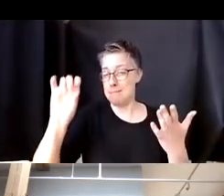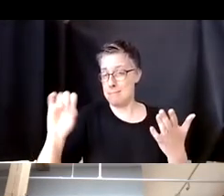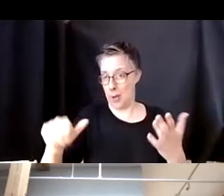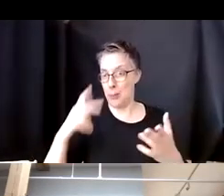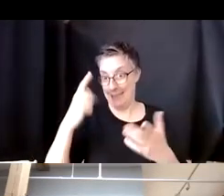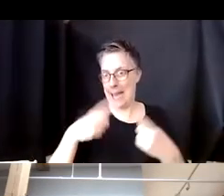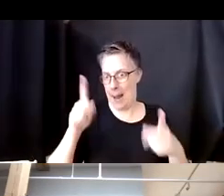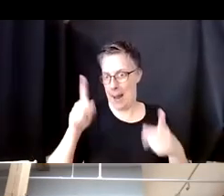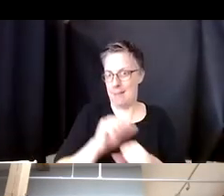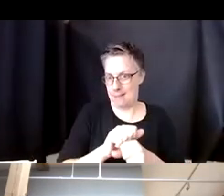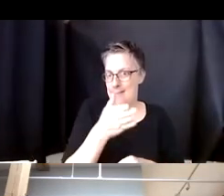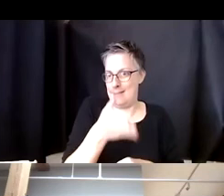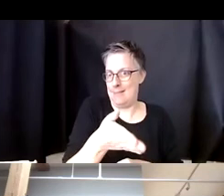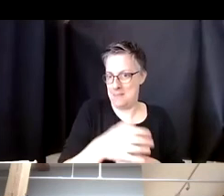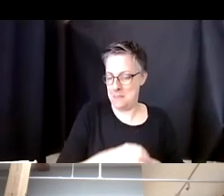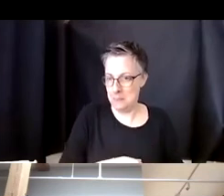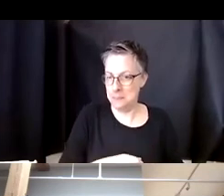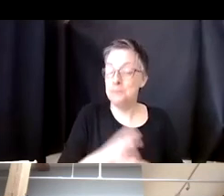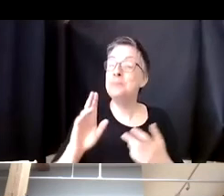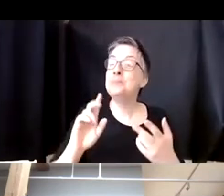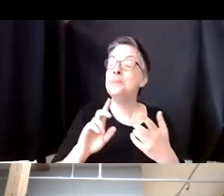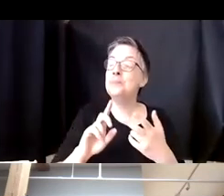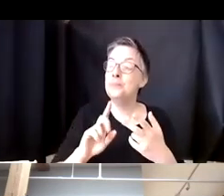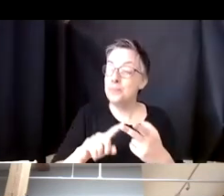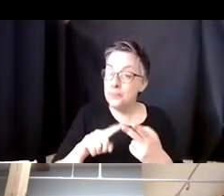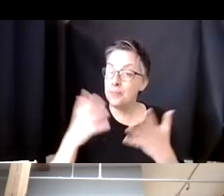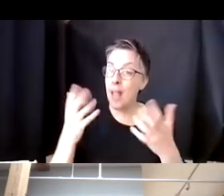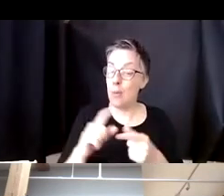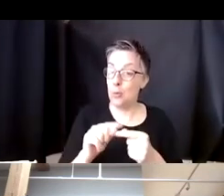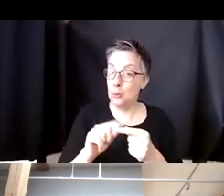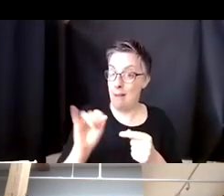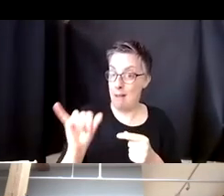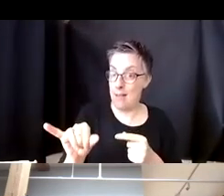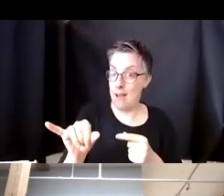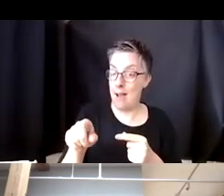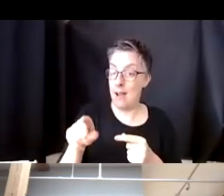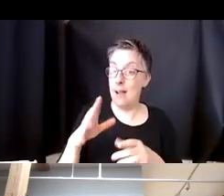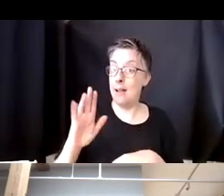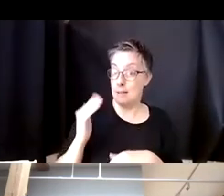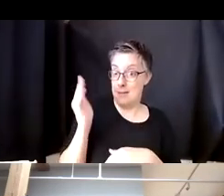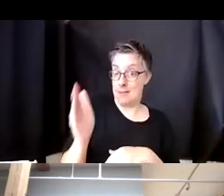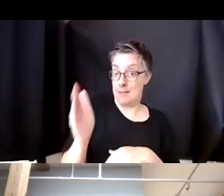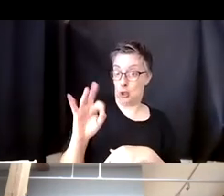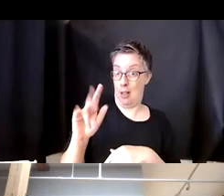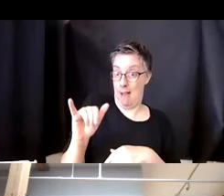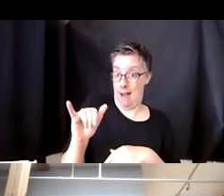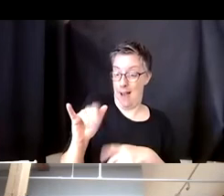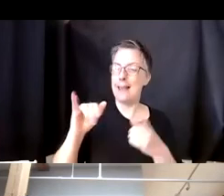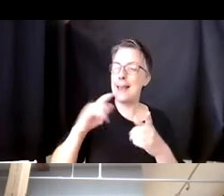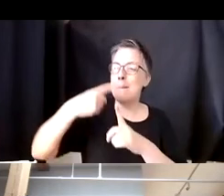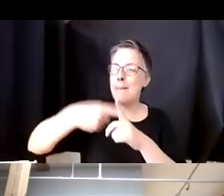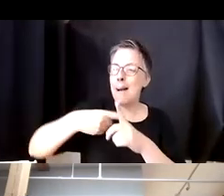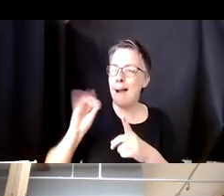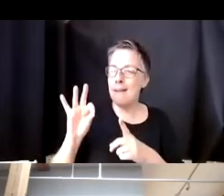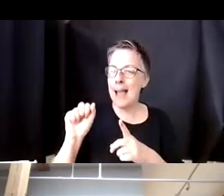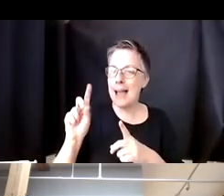And the other thing that I want to say is that in July, which is the month of the American with